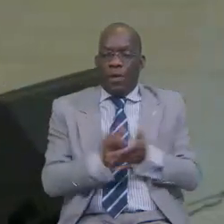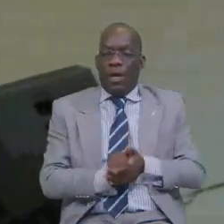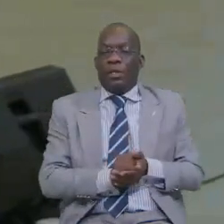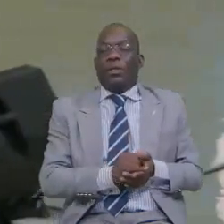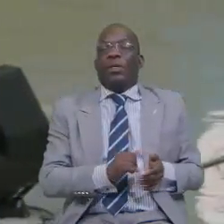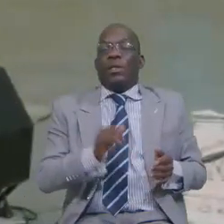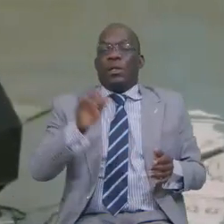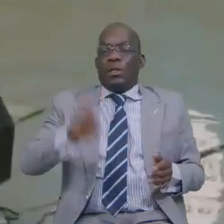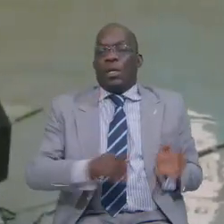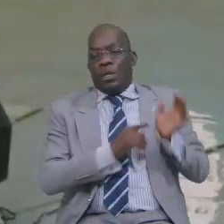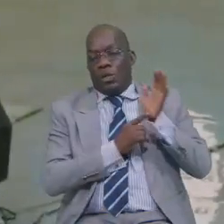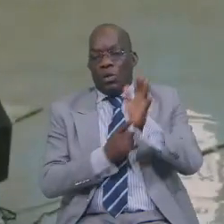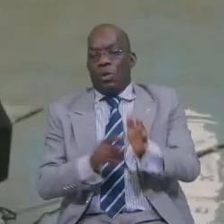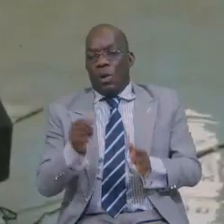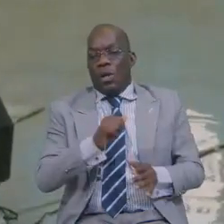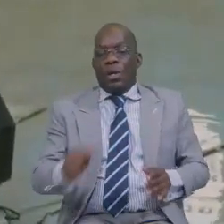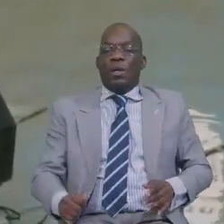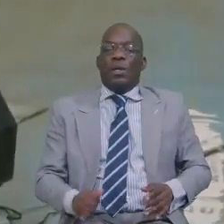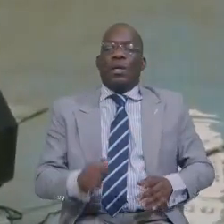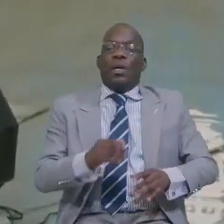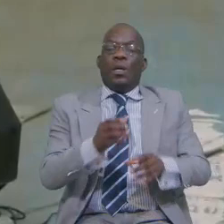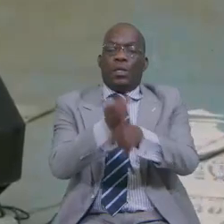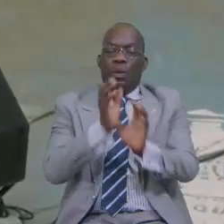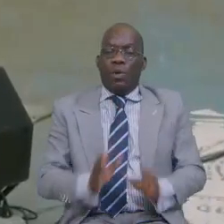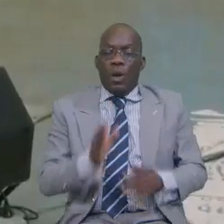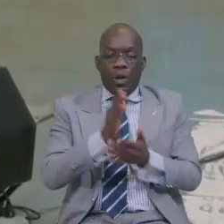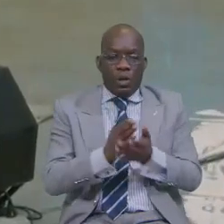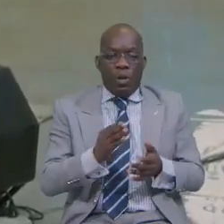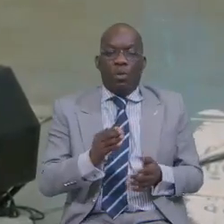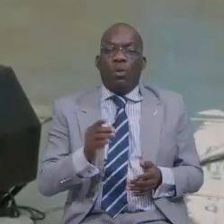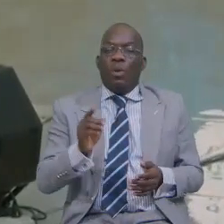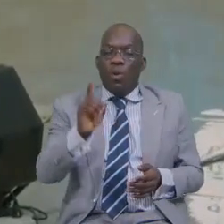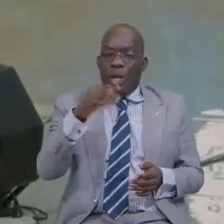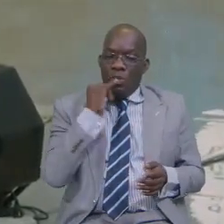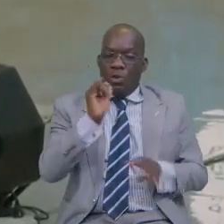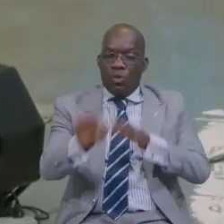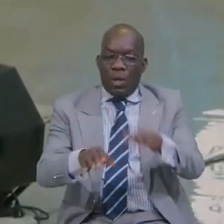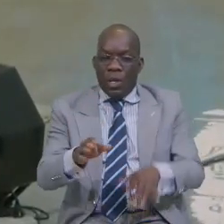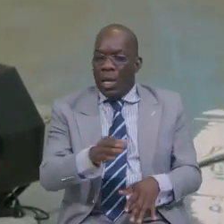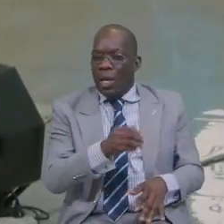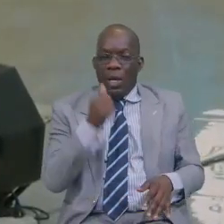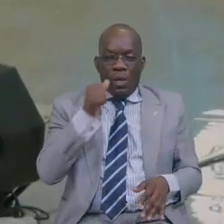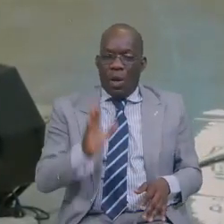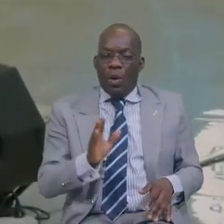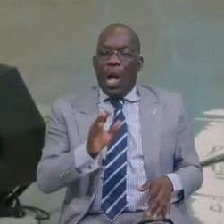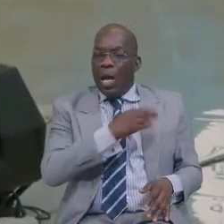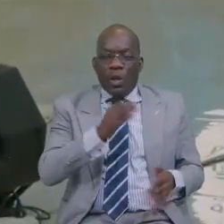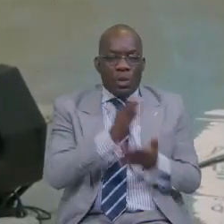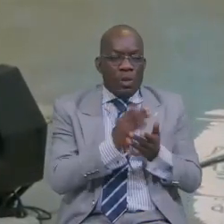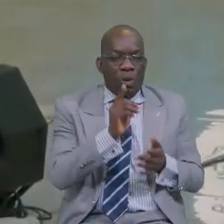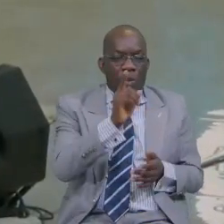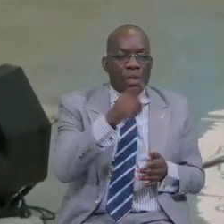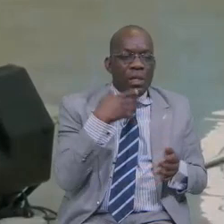is moving, and then you say, I see the mother in that child. Her